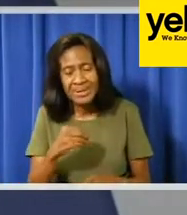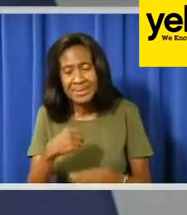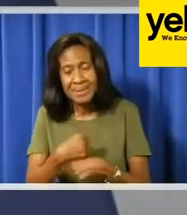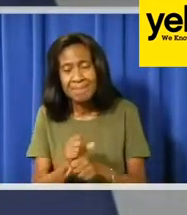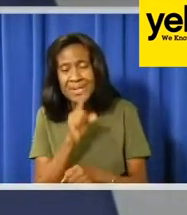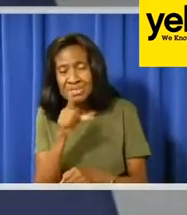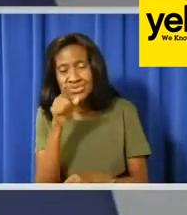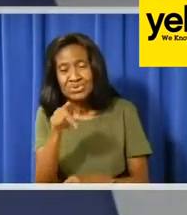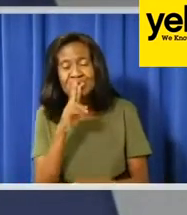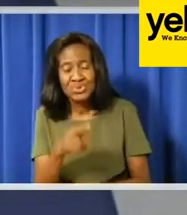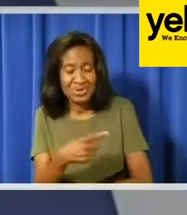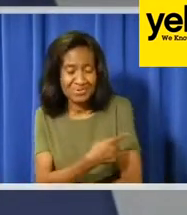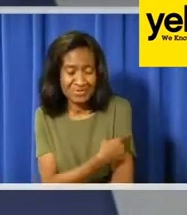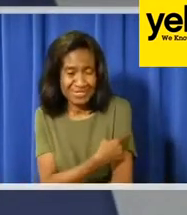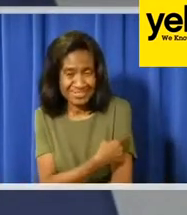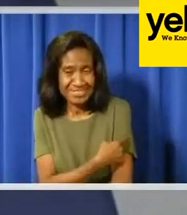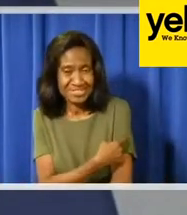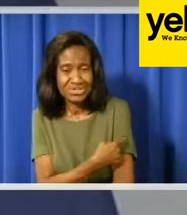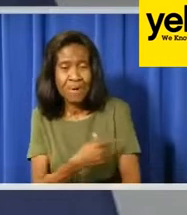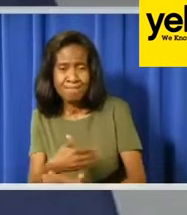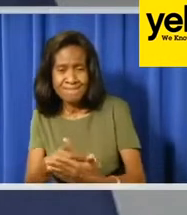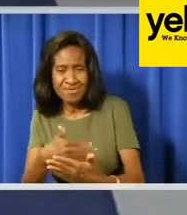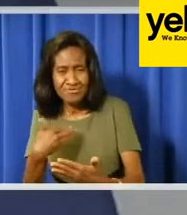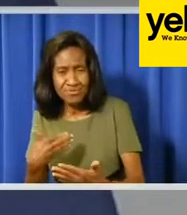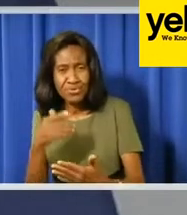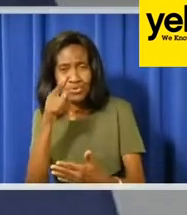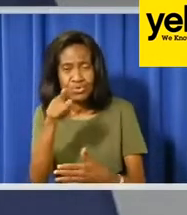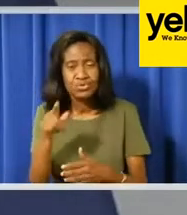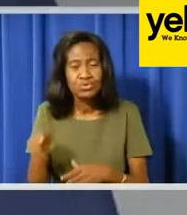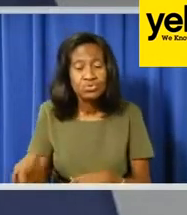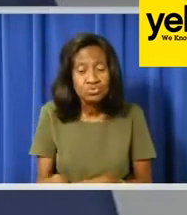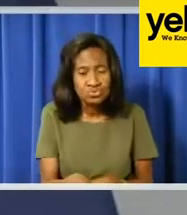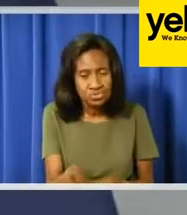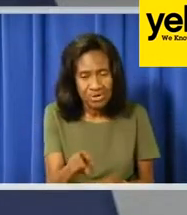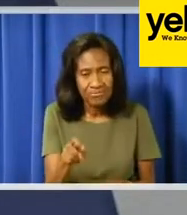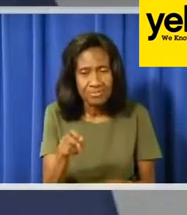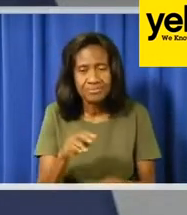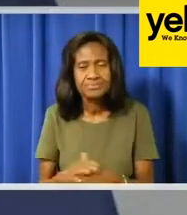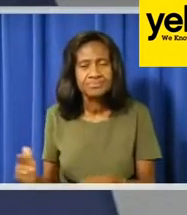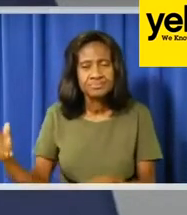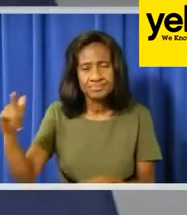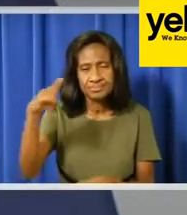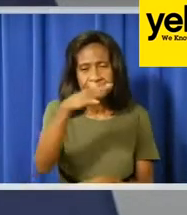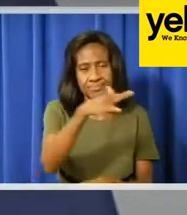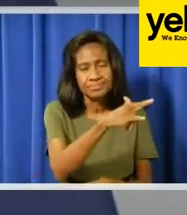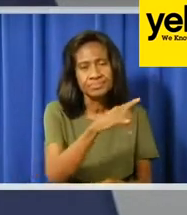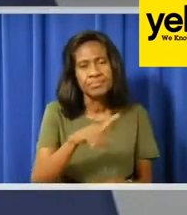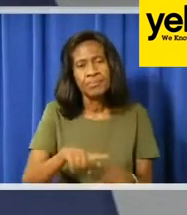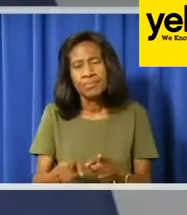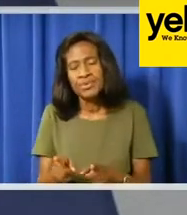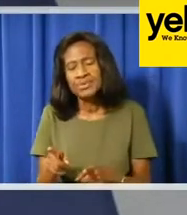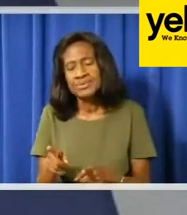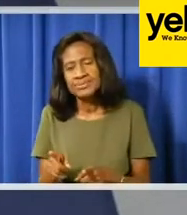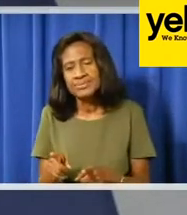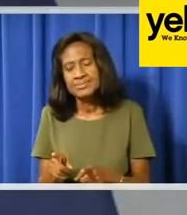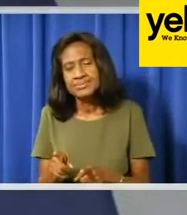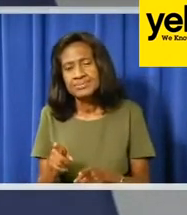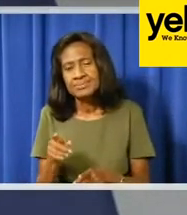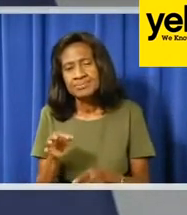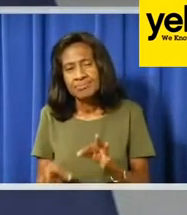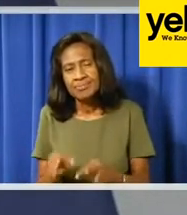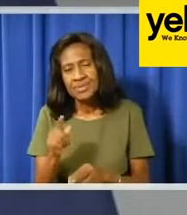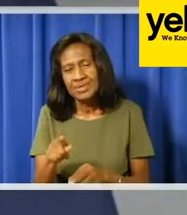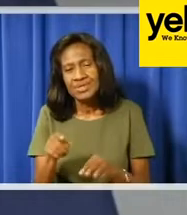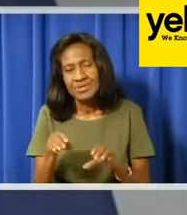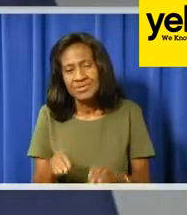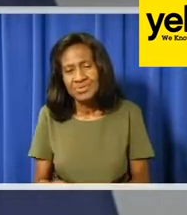you go. That would be my only encouragement, to keep yourself safe at this point. But if you can, stay home, if you can handle